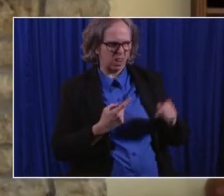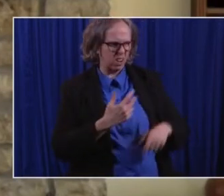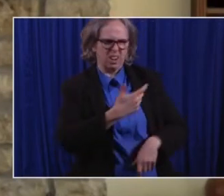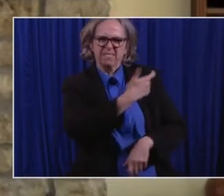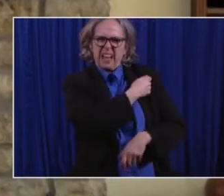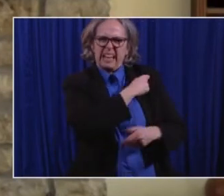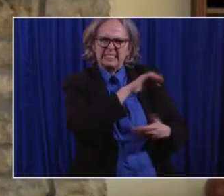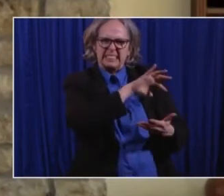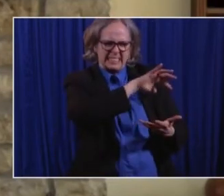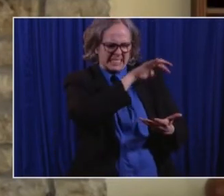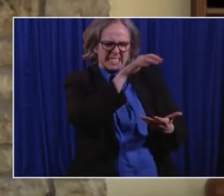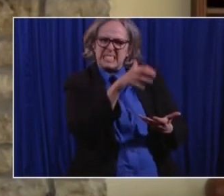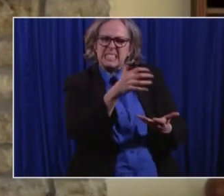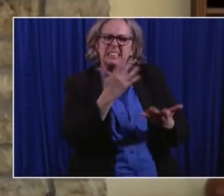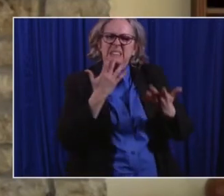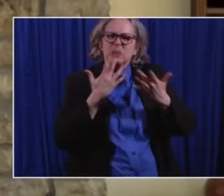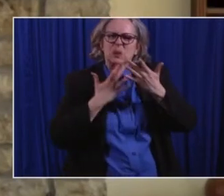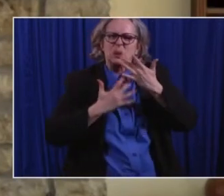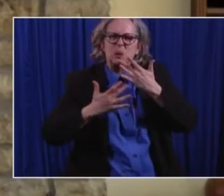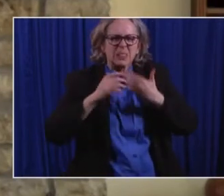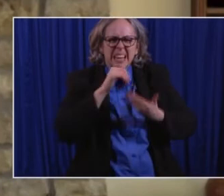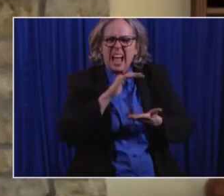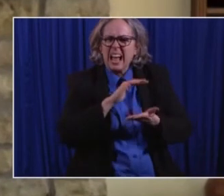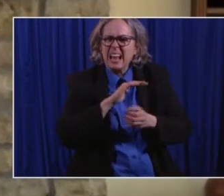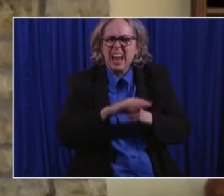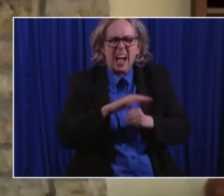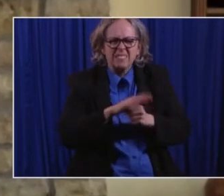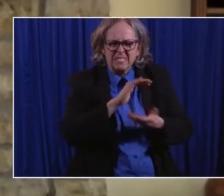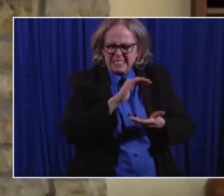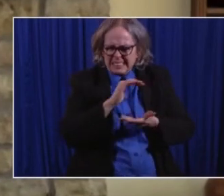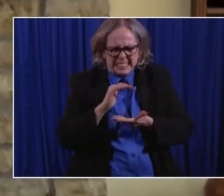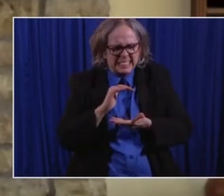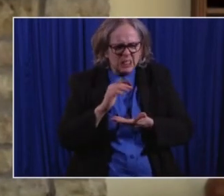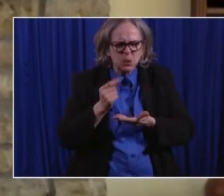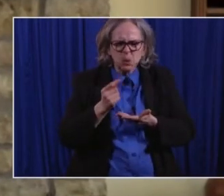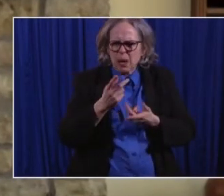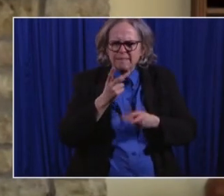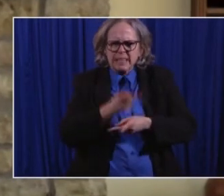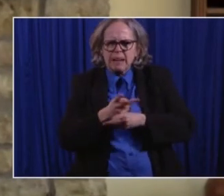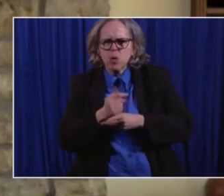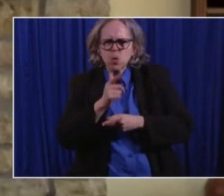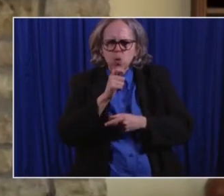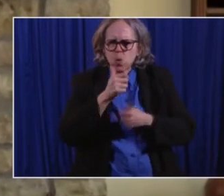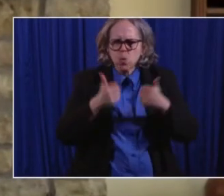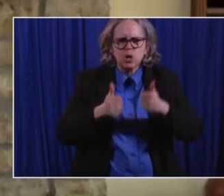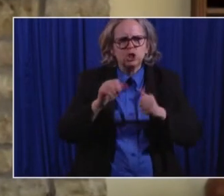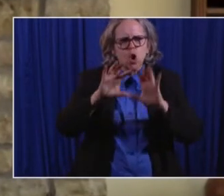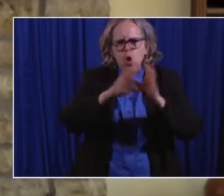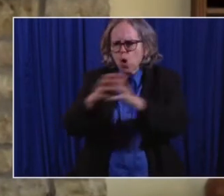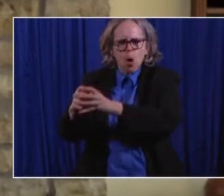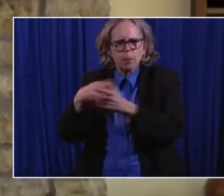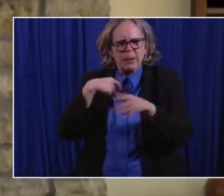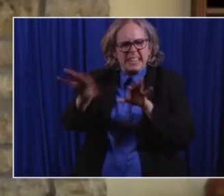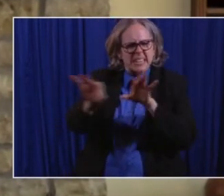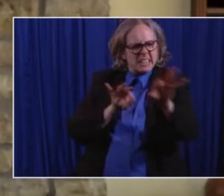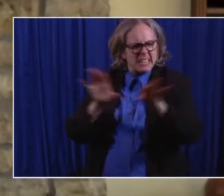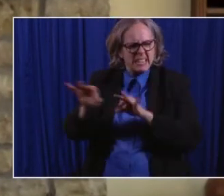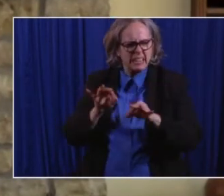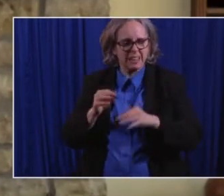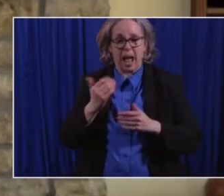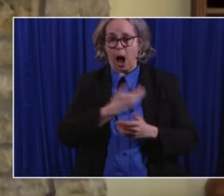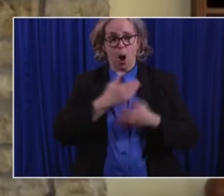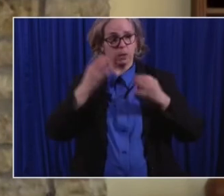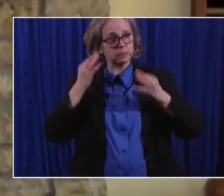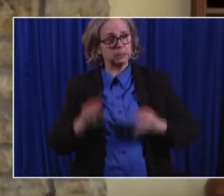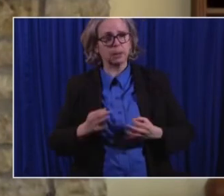long as it remains scarce, we're making decisions, we believe, based on the best science that we have, of how